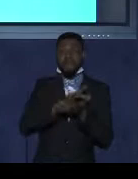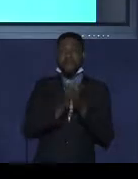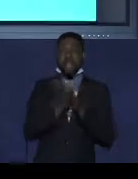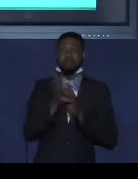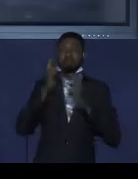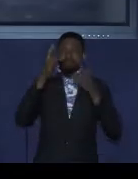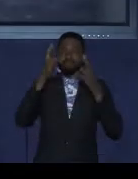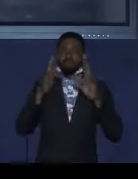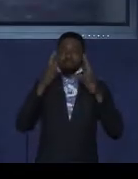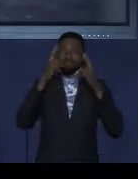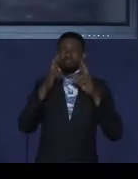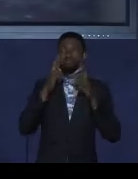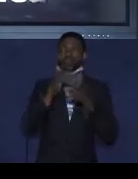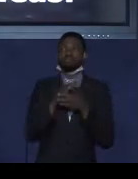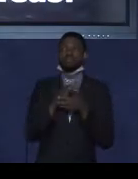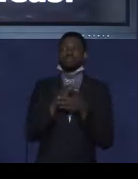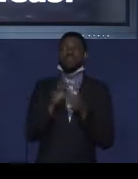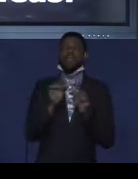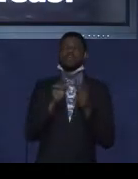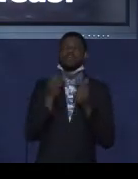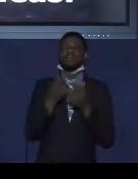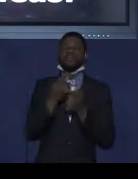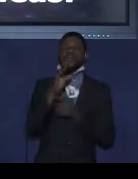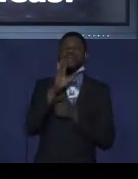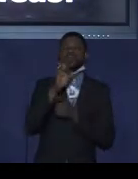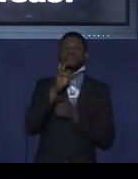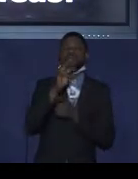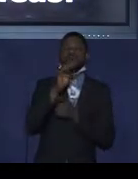conflict comes in. So